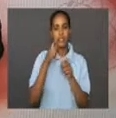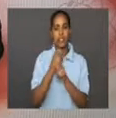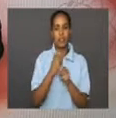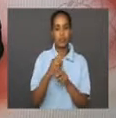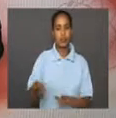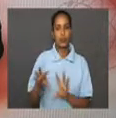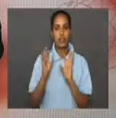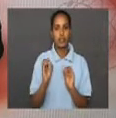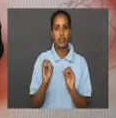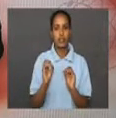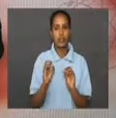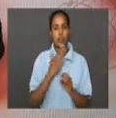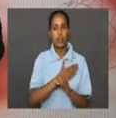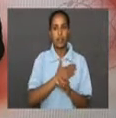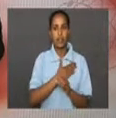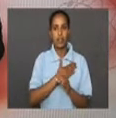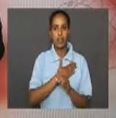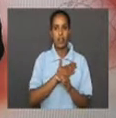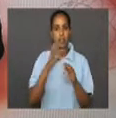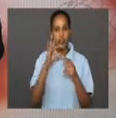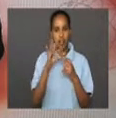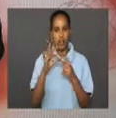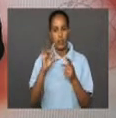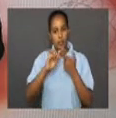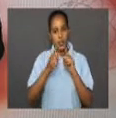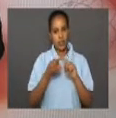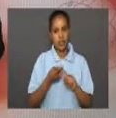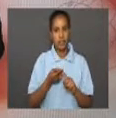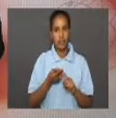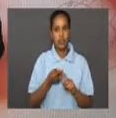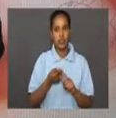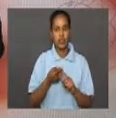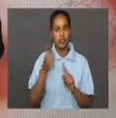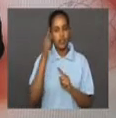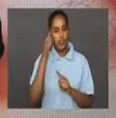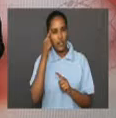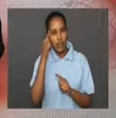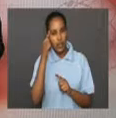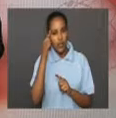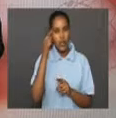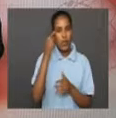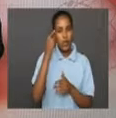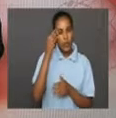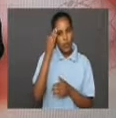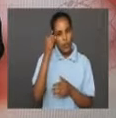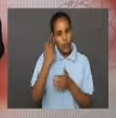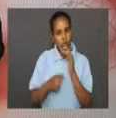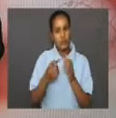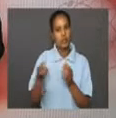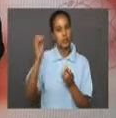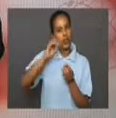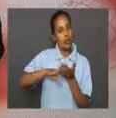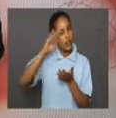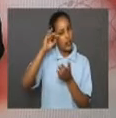activity, students. Please select a partner. Thinking about what we have learned so